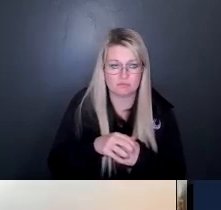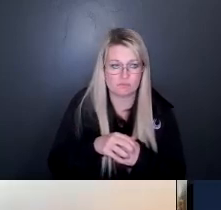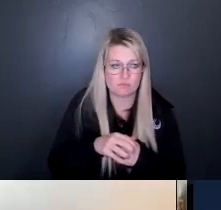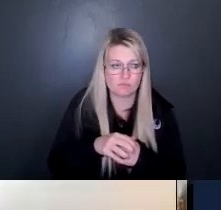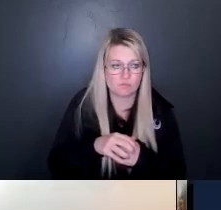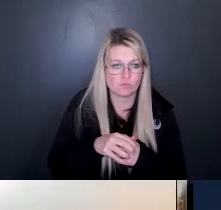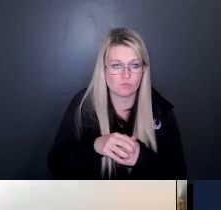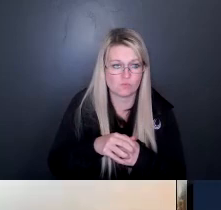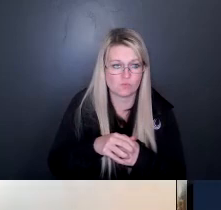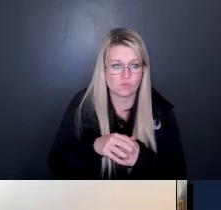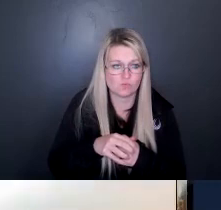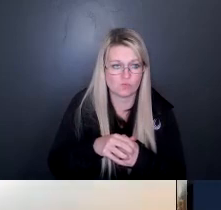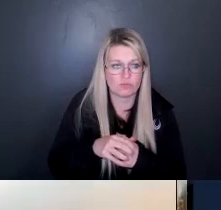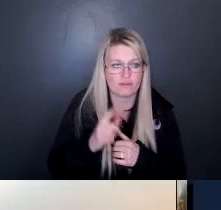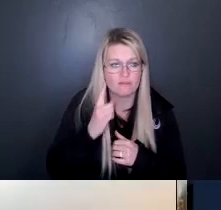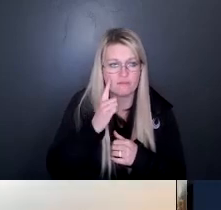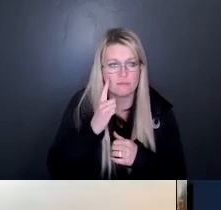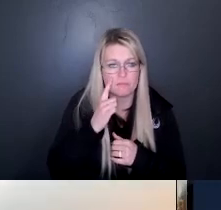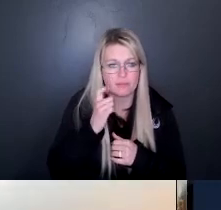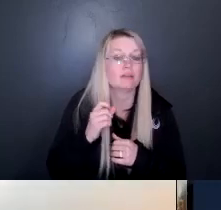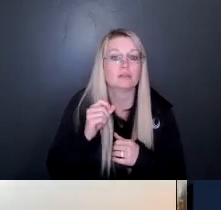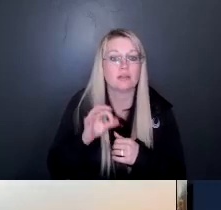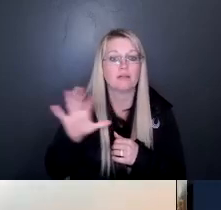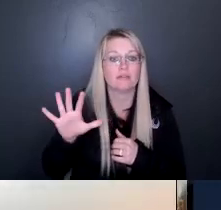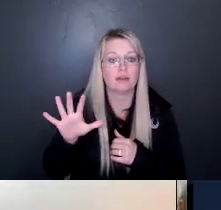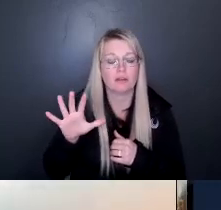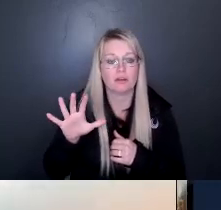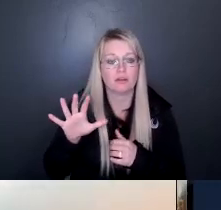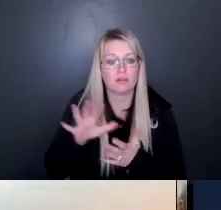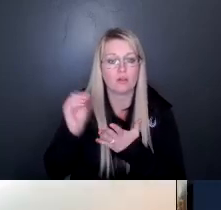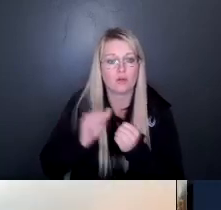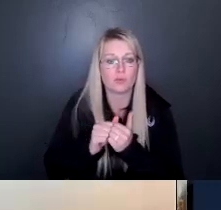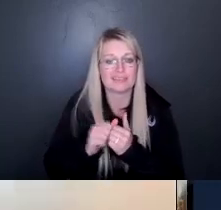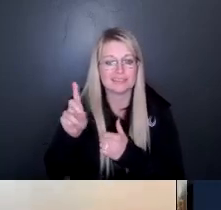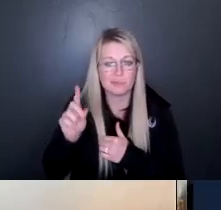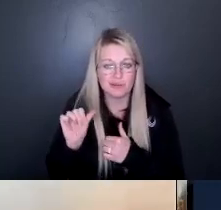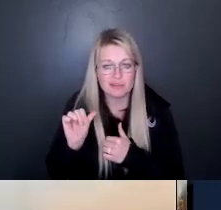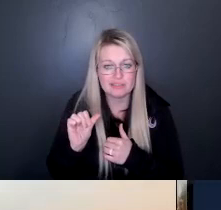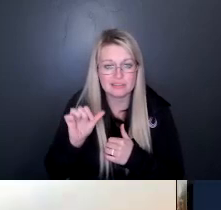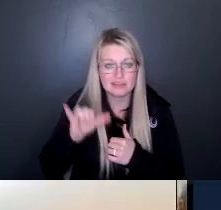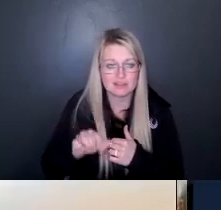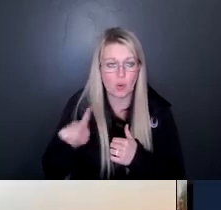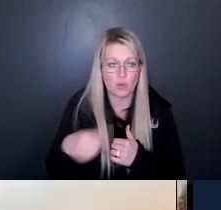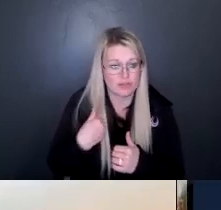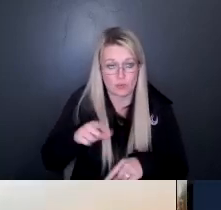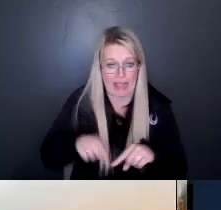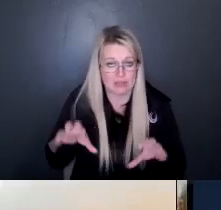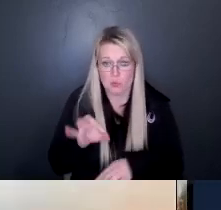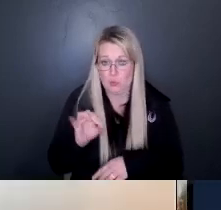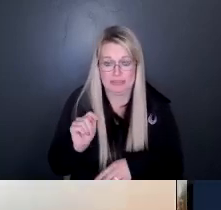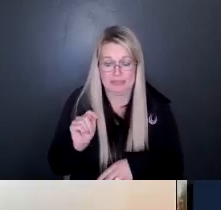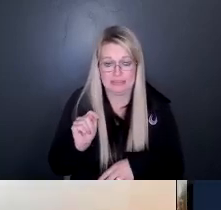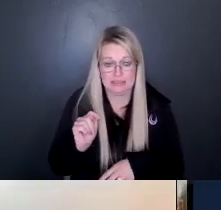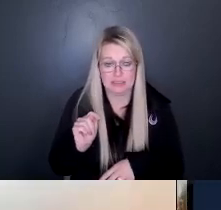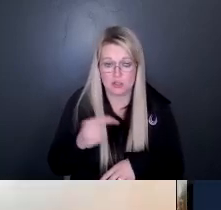to satisfy the needs of all learners with disabilities. This is when you cannot do it. You